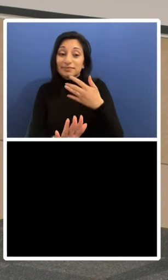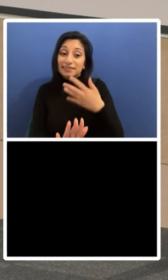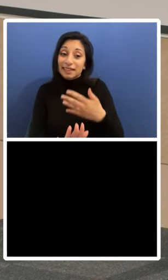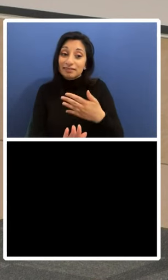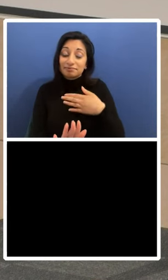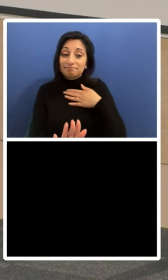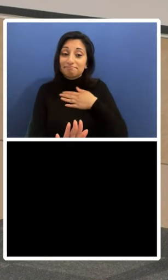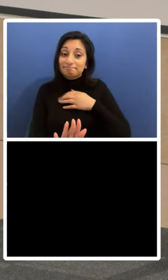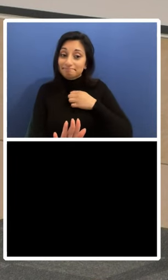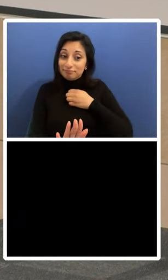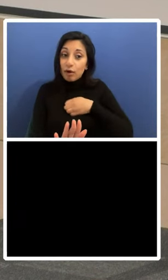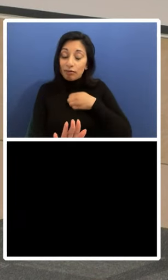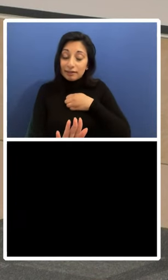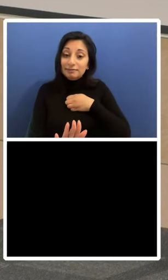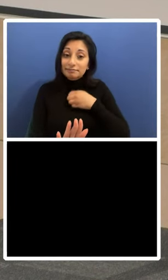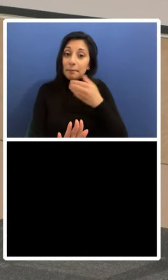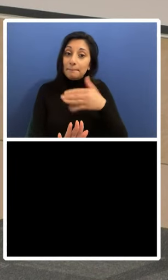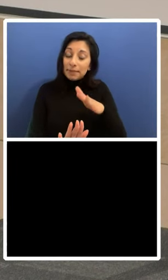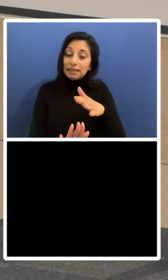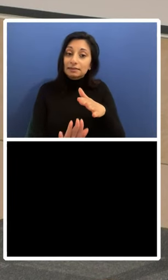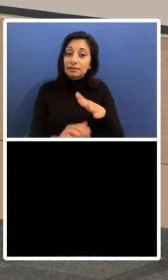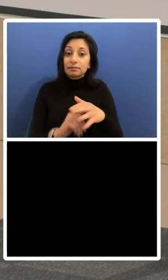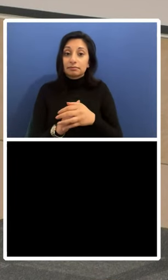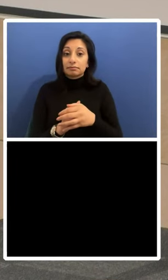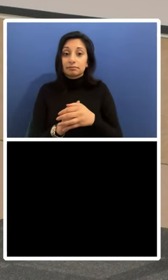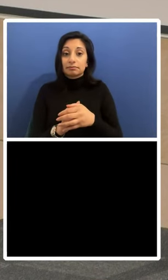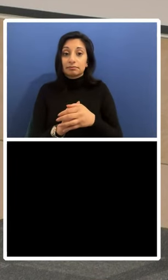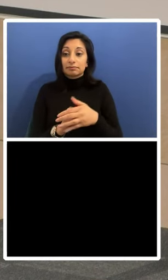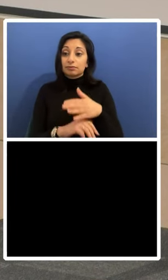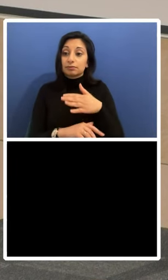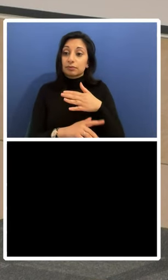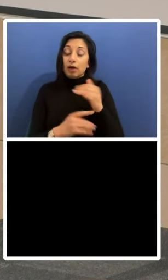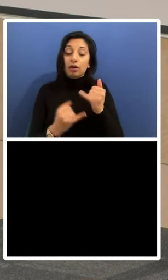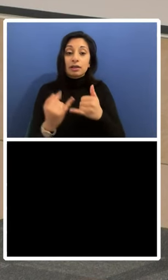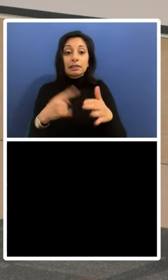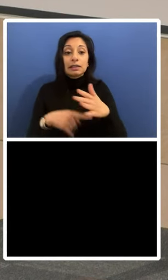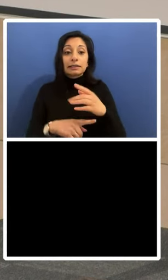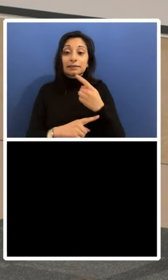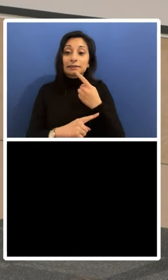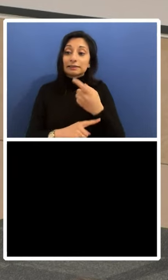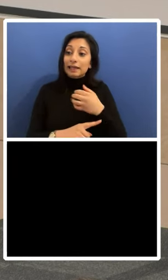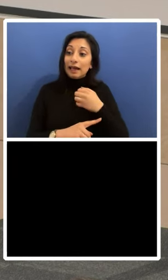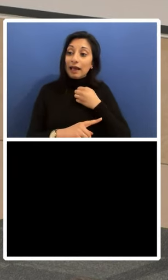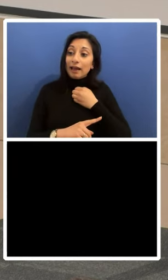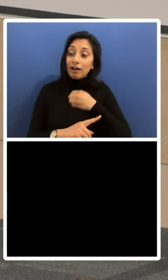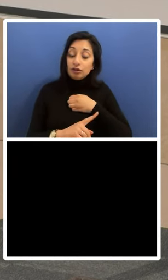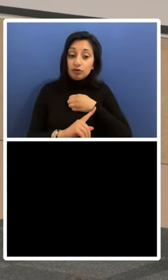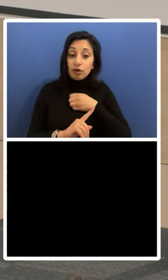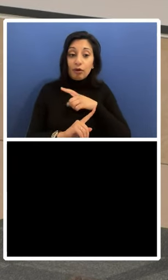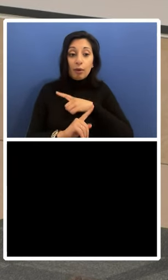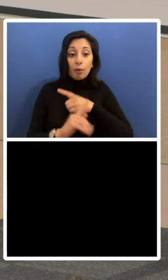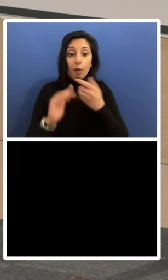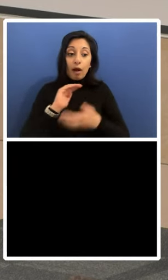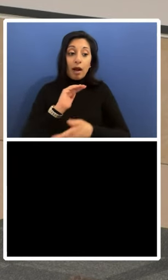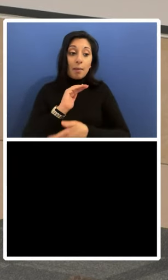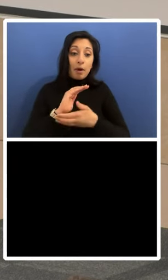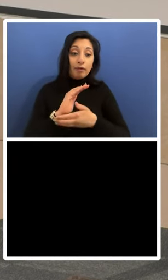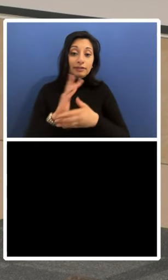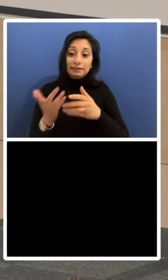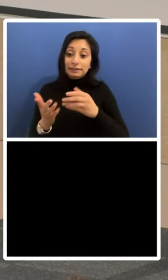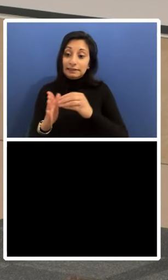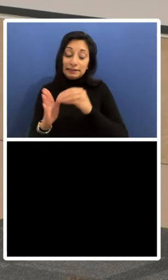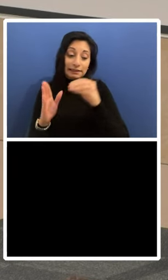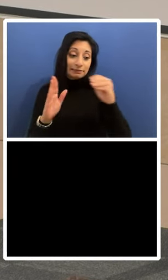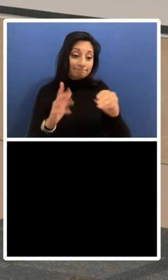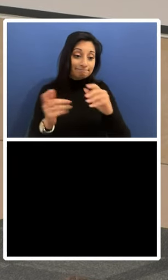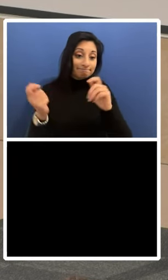that I need to apologise to. Do I think I need to apologise to society for bringing myself and my family out of poverty? No, and I'll never apologise for that, and I don't think anybody should